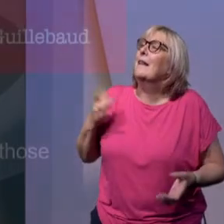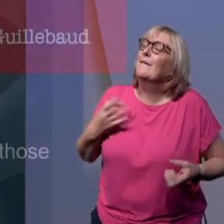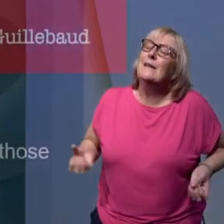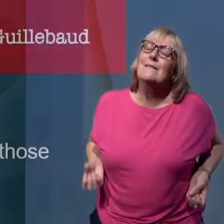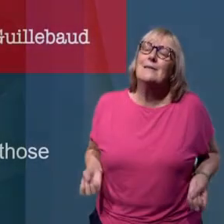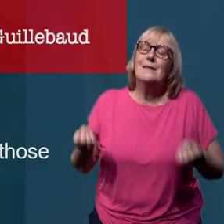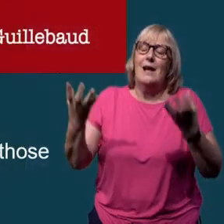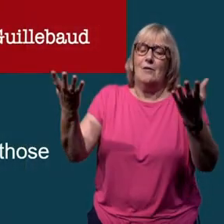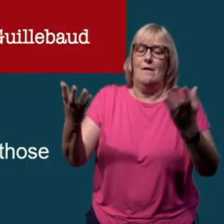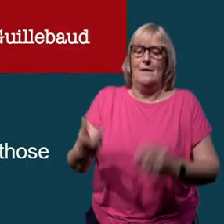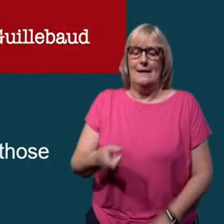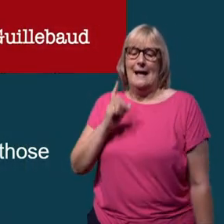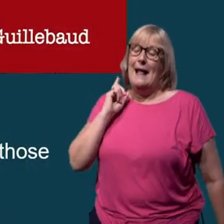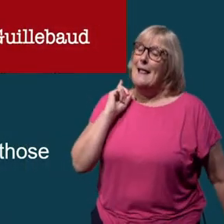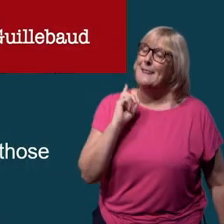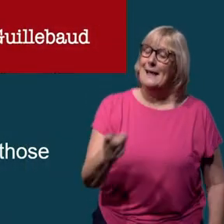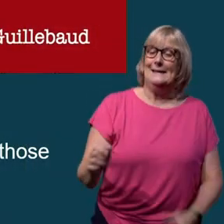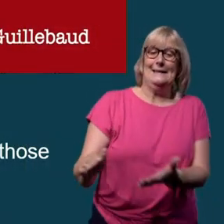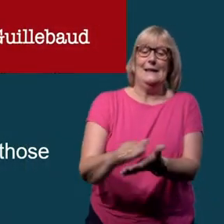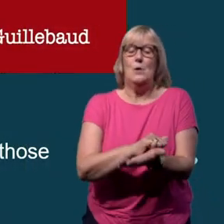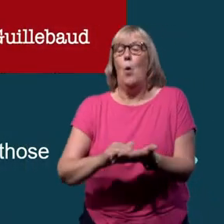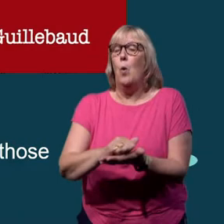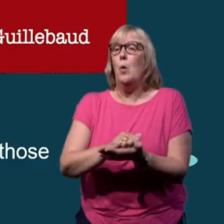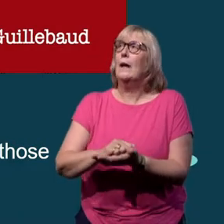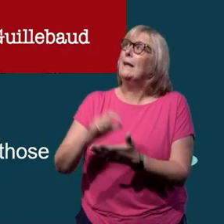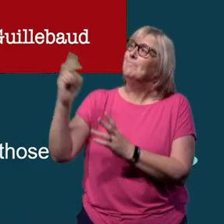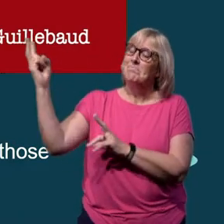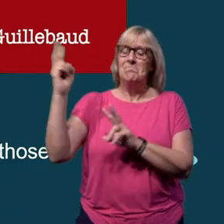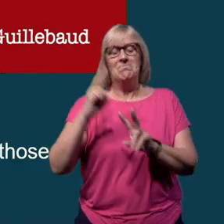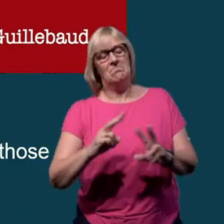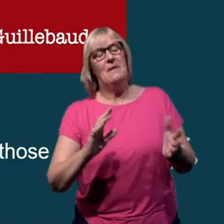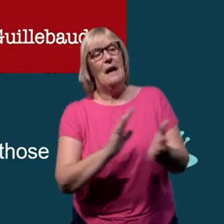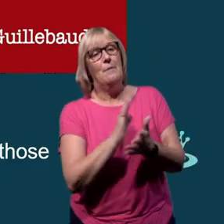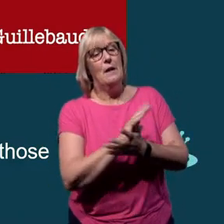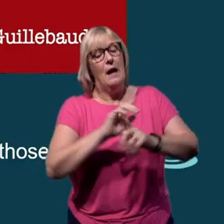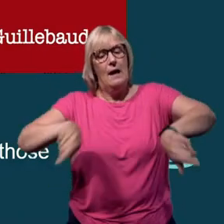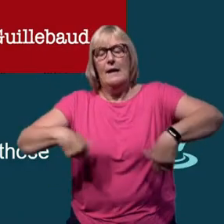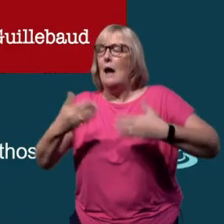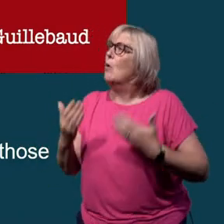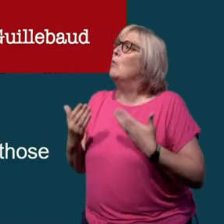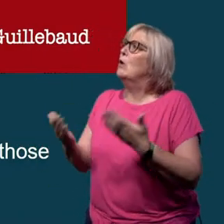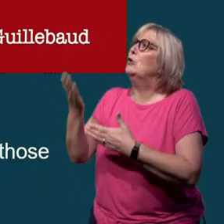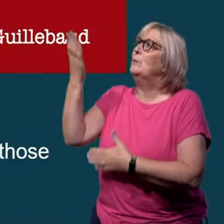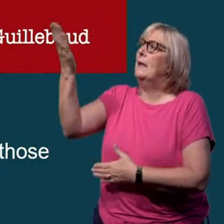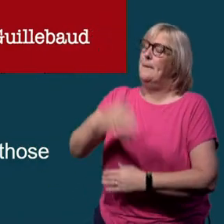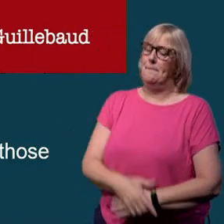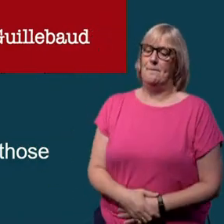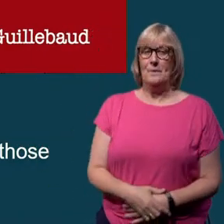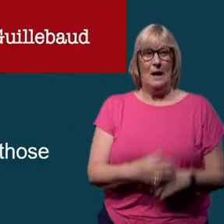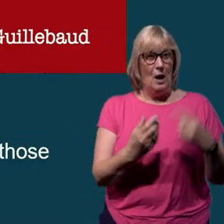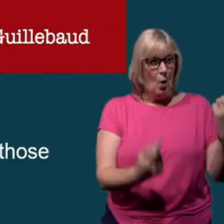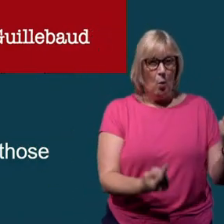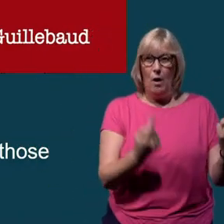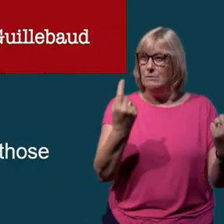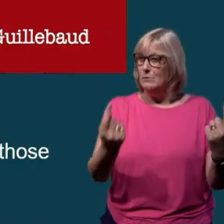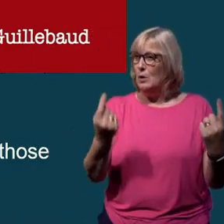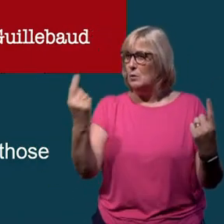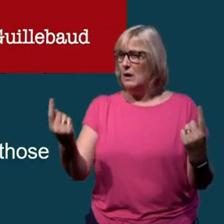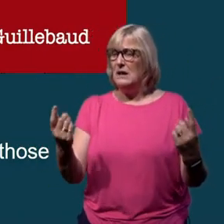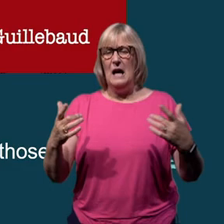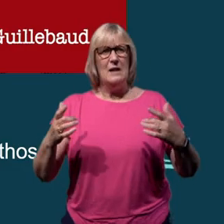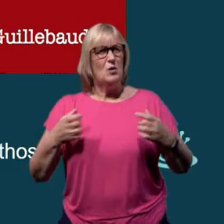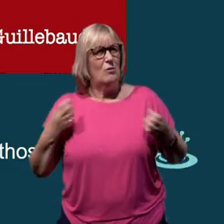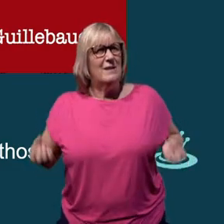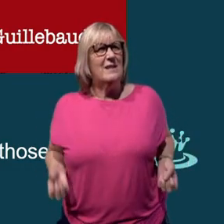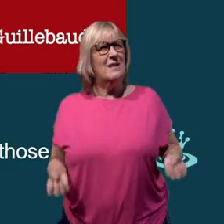because this is holy and pleasing to the Lord, and it is your act of worship." So for each one of us, what does it look like